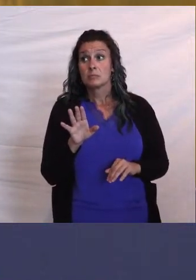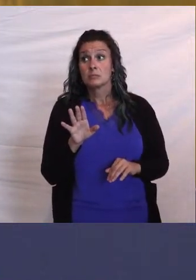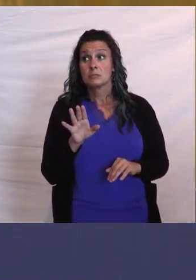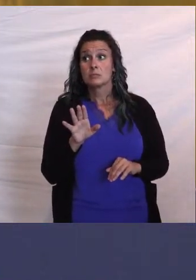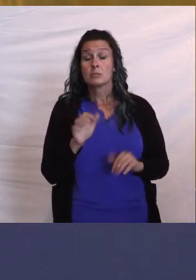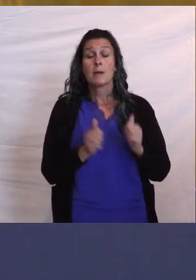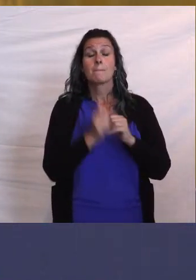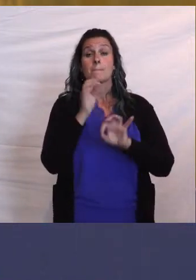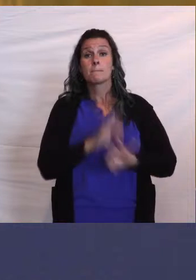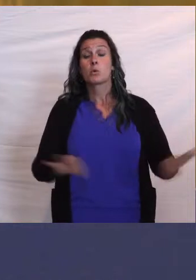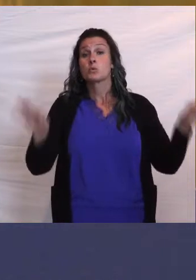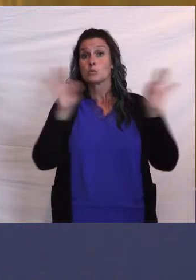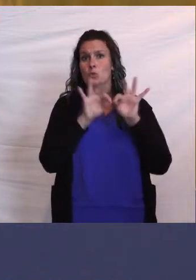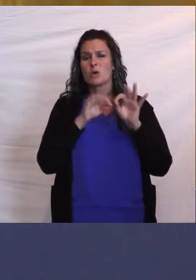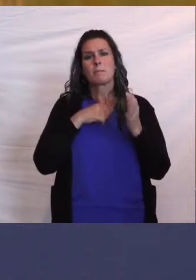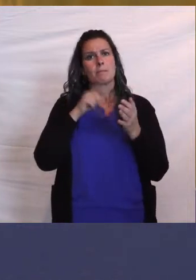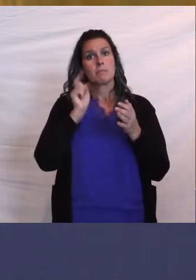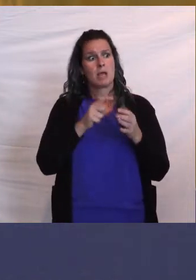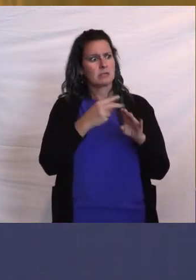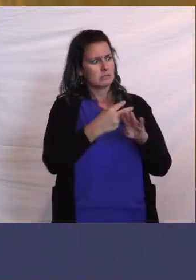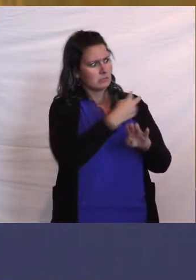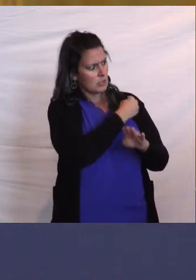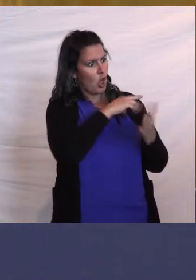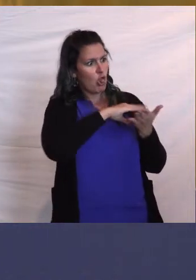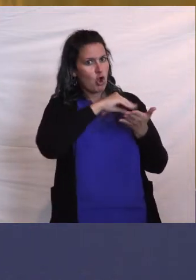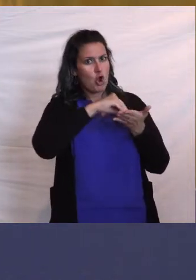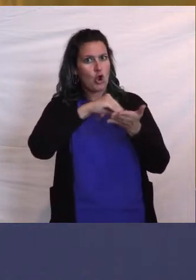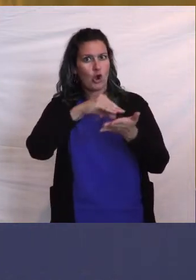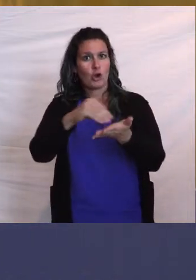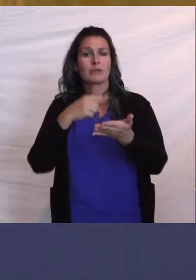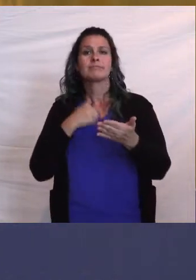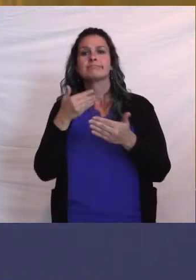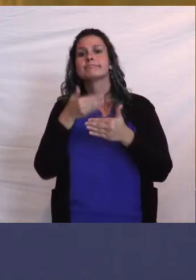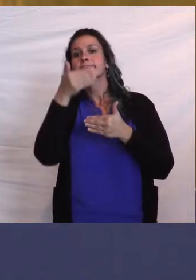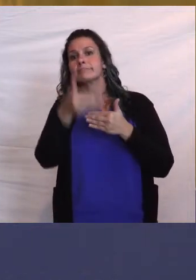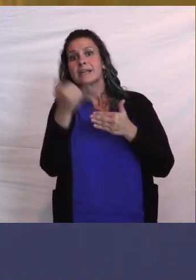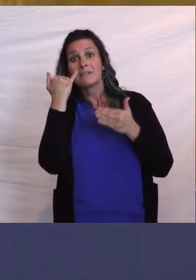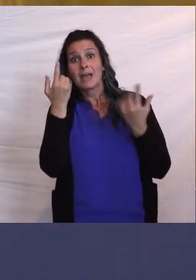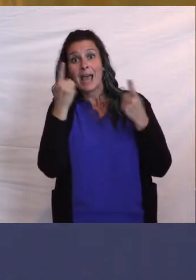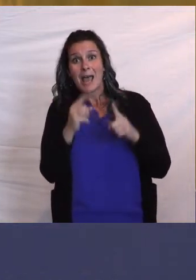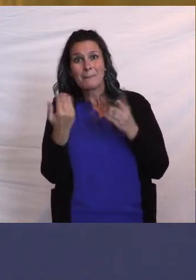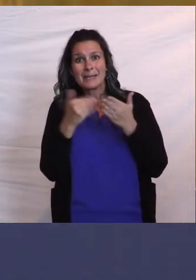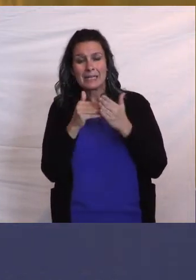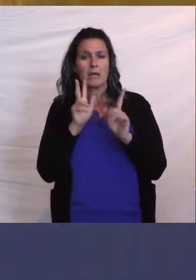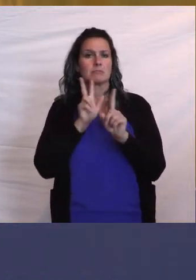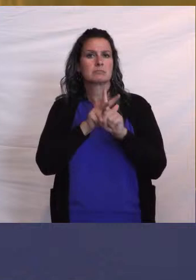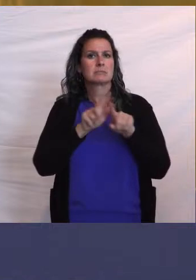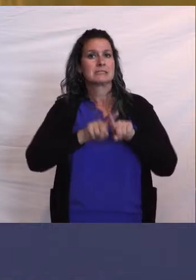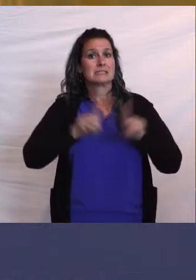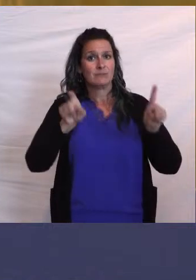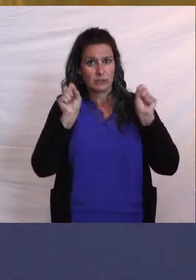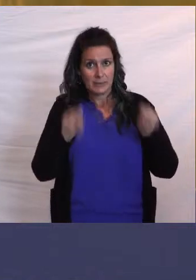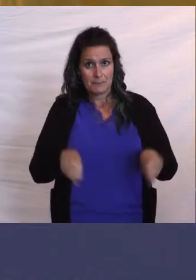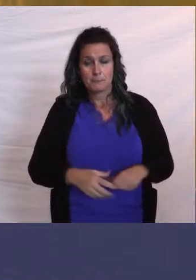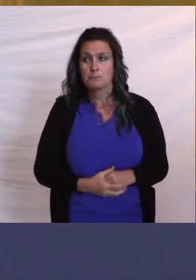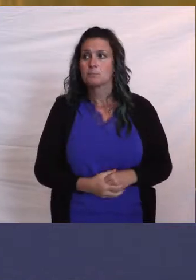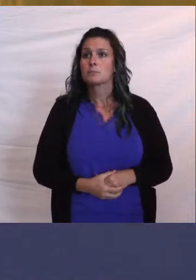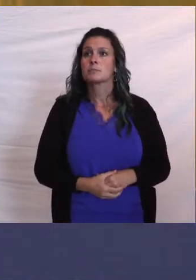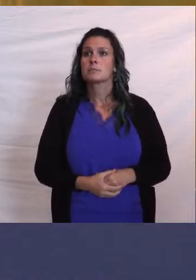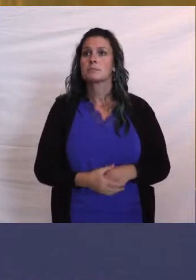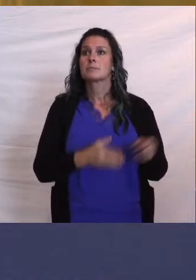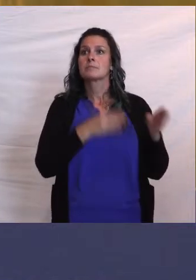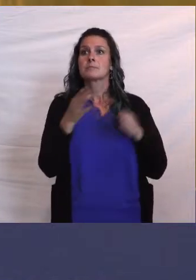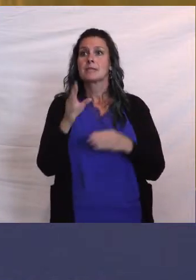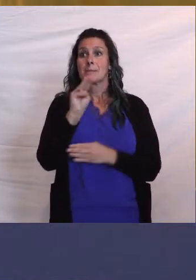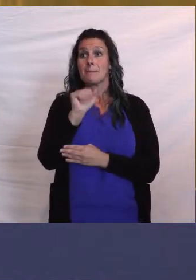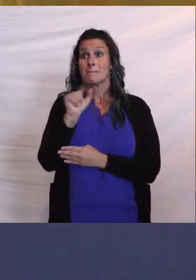the most important thing here is to learn from this for all of us, to figure out what we need to do better or differently in the future. Thank you. Let's come across to Matt.